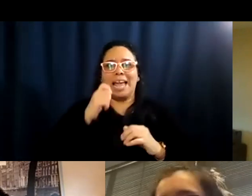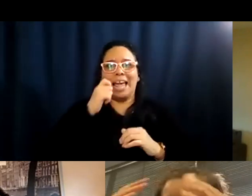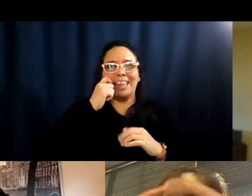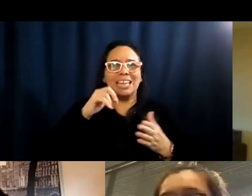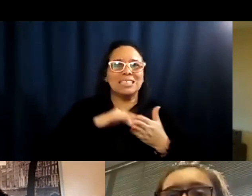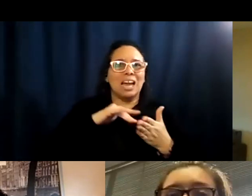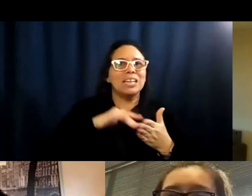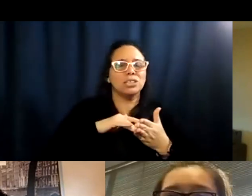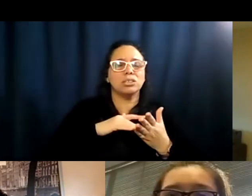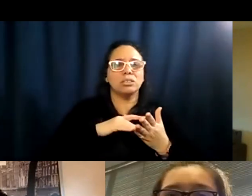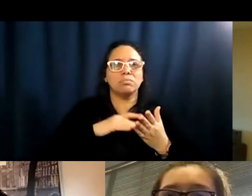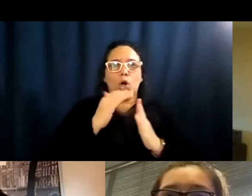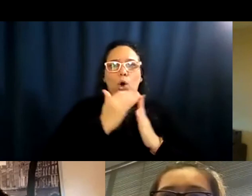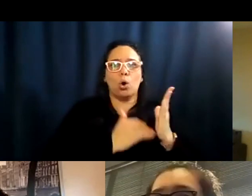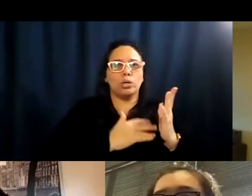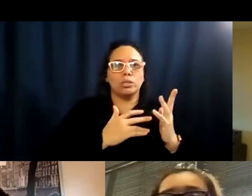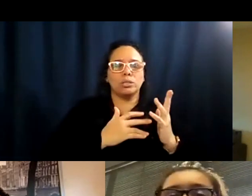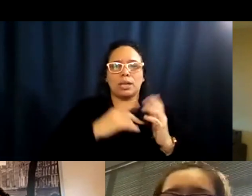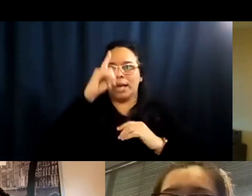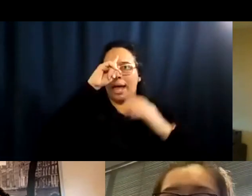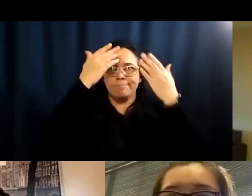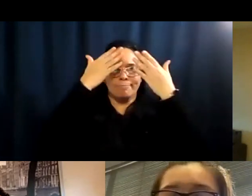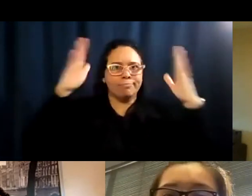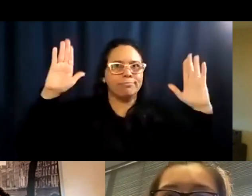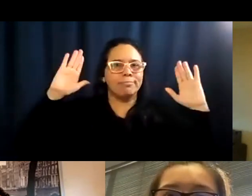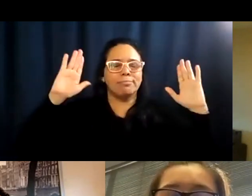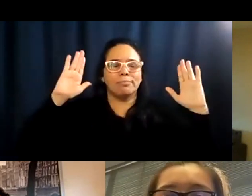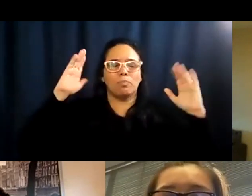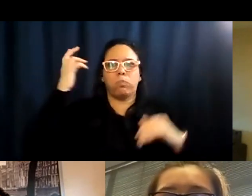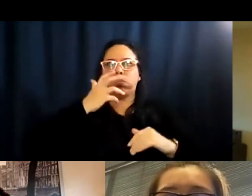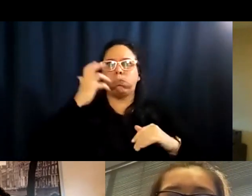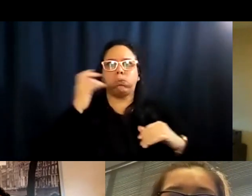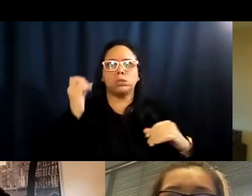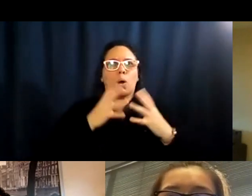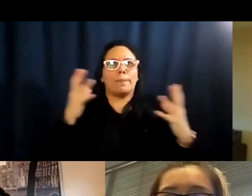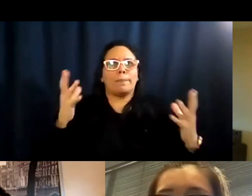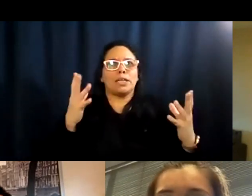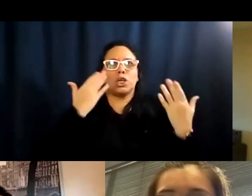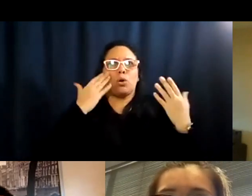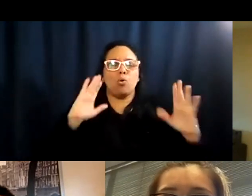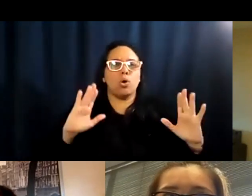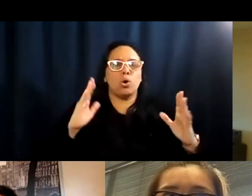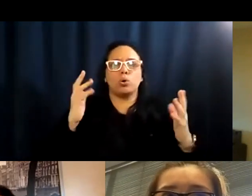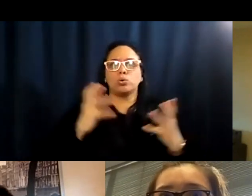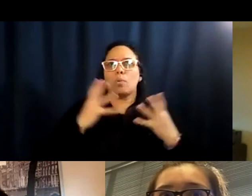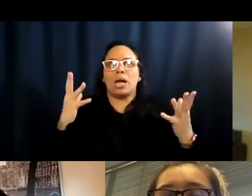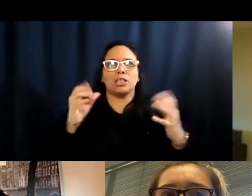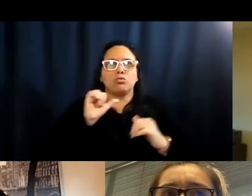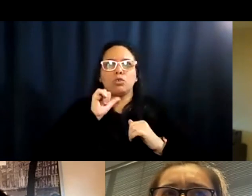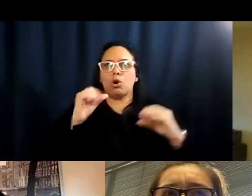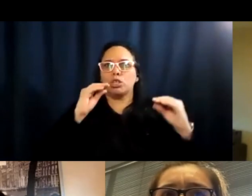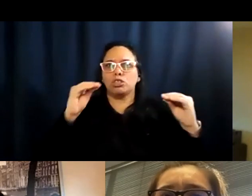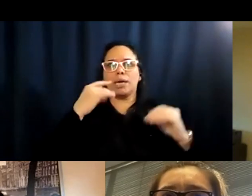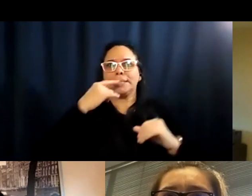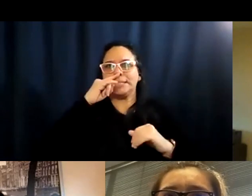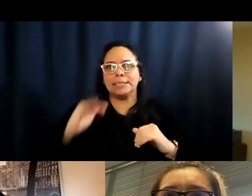just enlightened me into like, oh my God, there's so much that we don't know. There's so much that we were never taught as, you know, kids. And there's